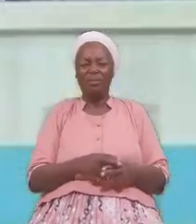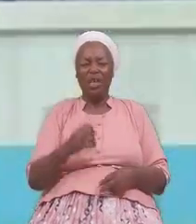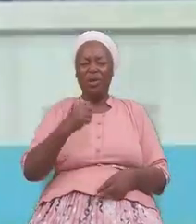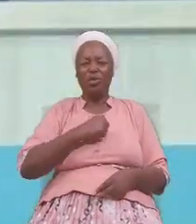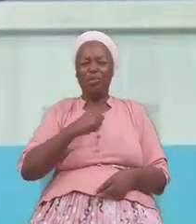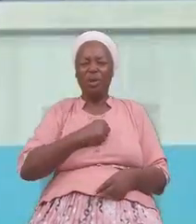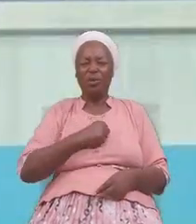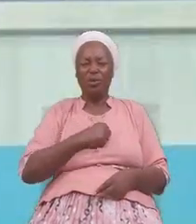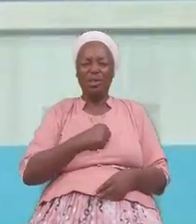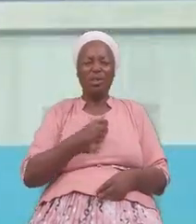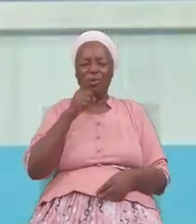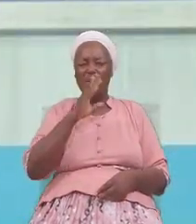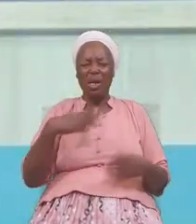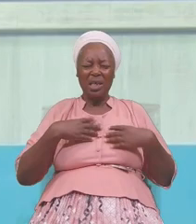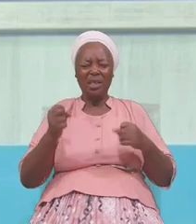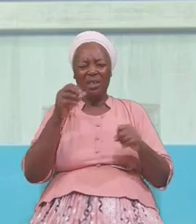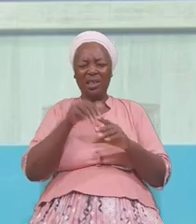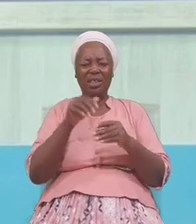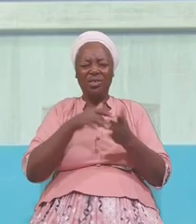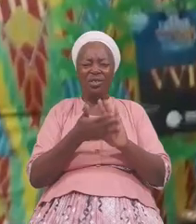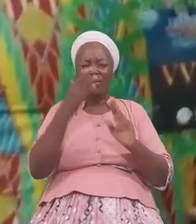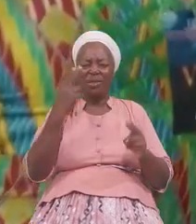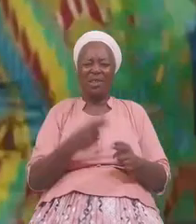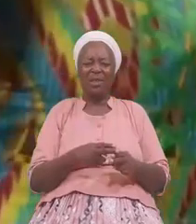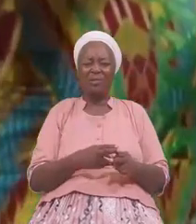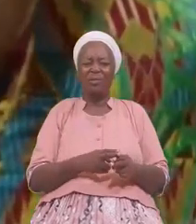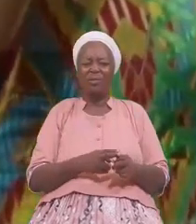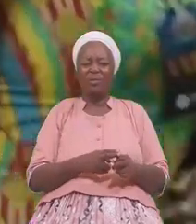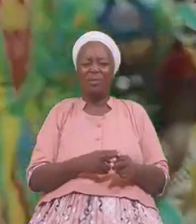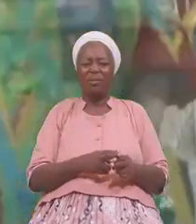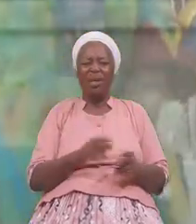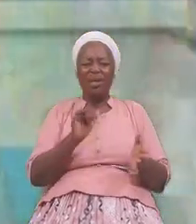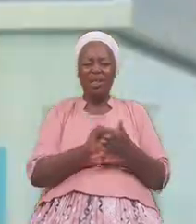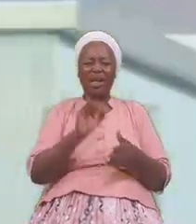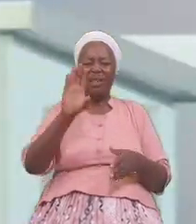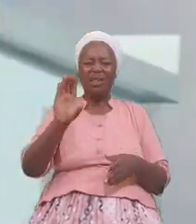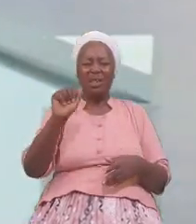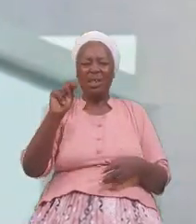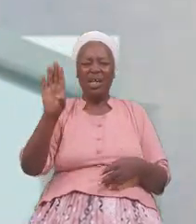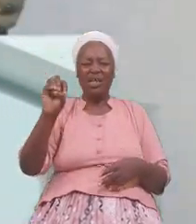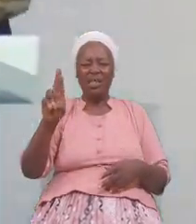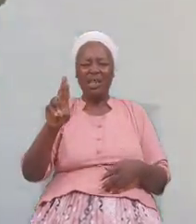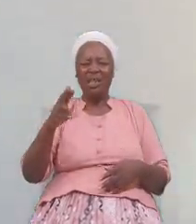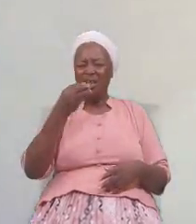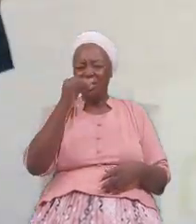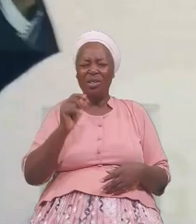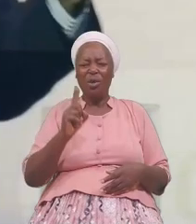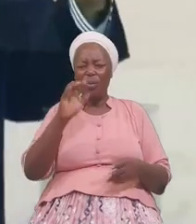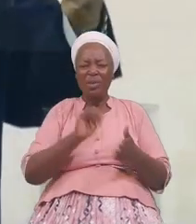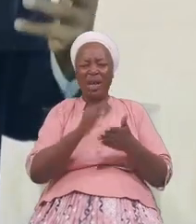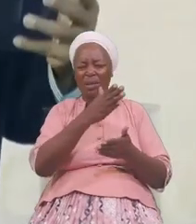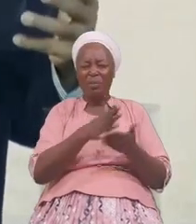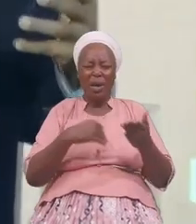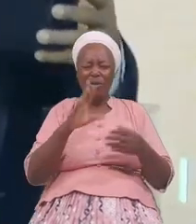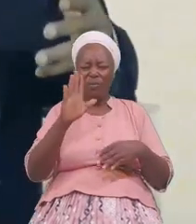Tuberculosis, you are healed in Jesus' name. That cancer eating up that part